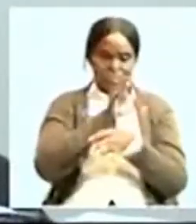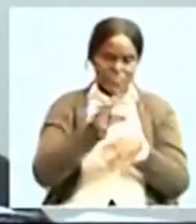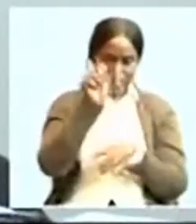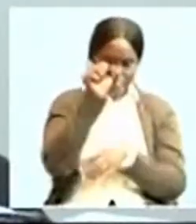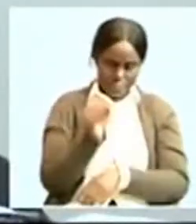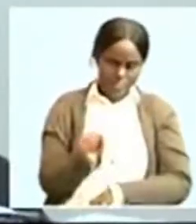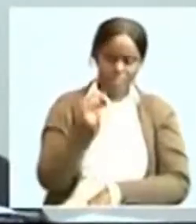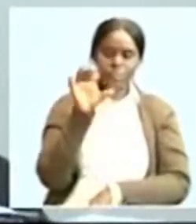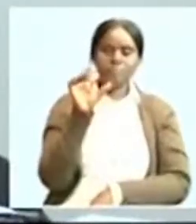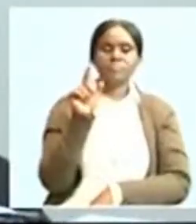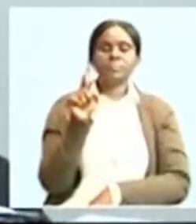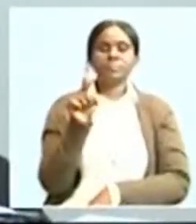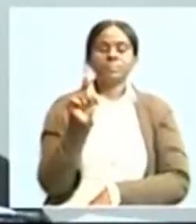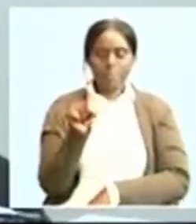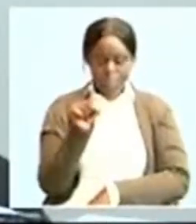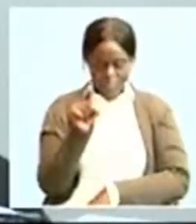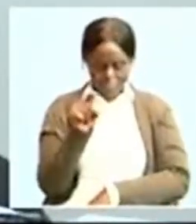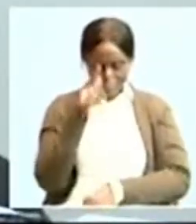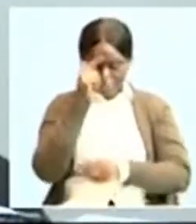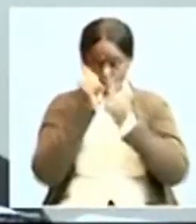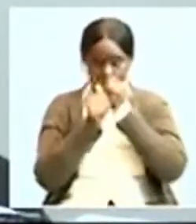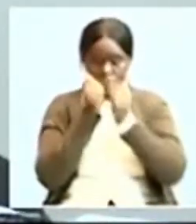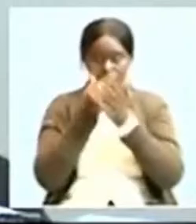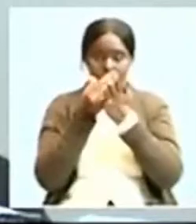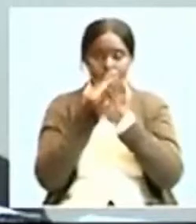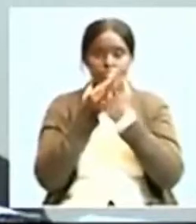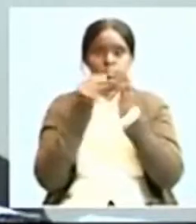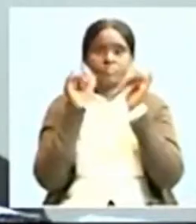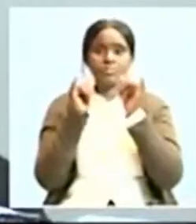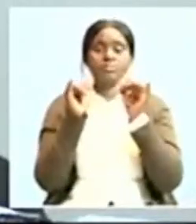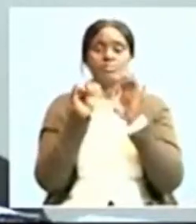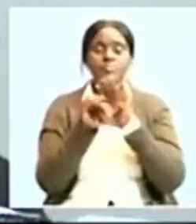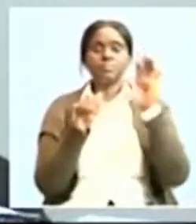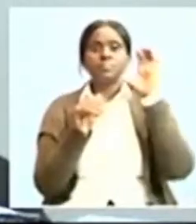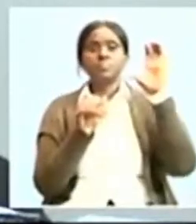Province, was the money will remain in the province.